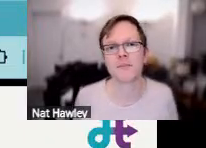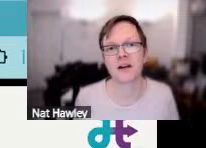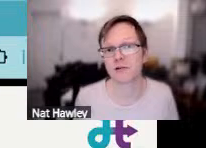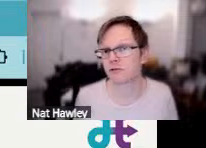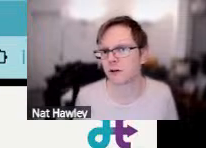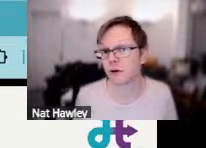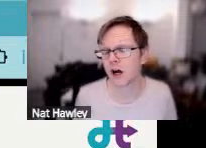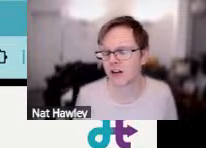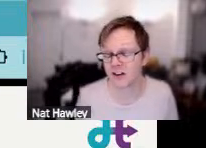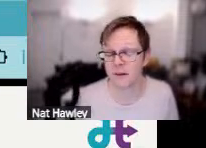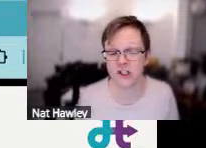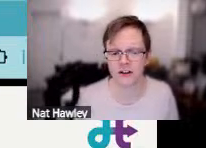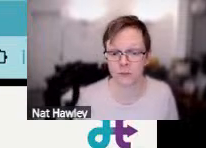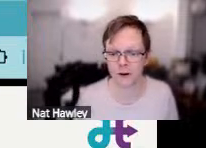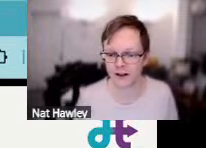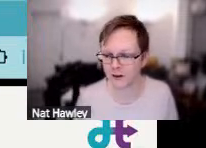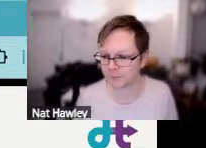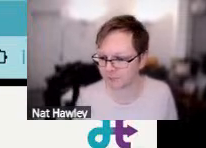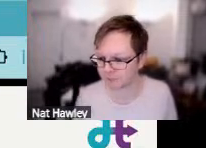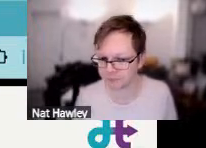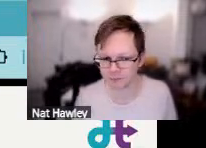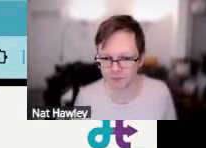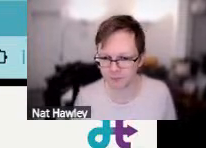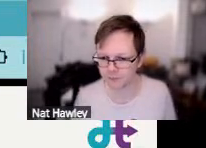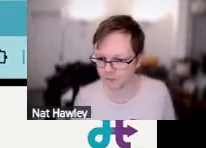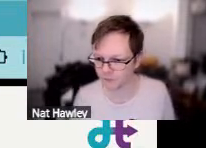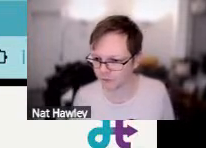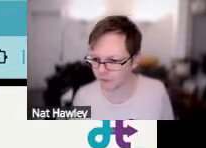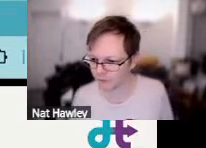maybe I might be a specialist one day.